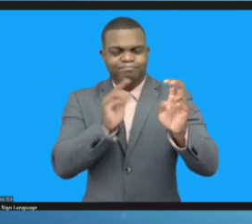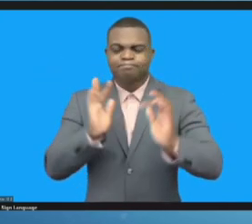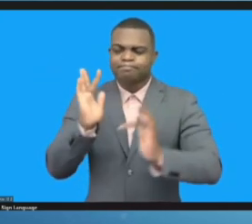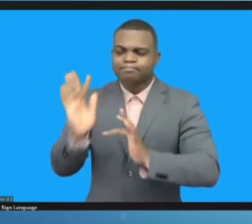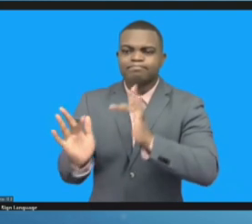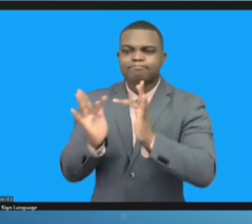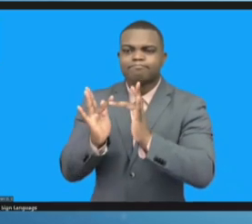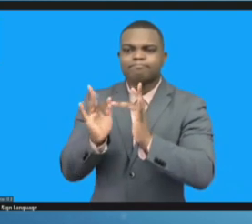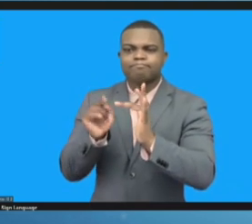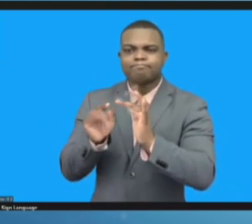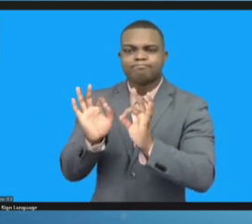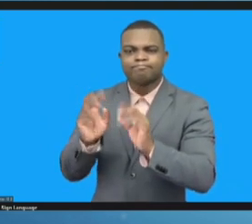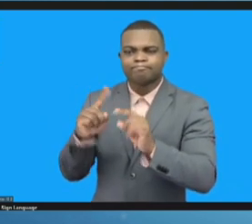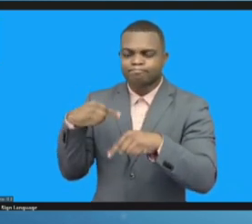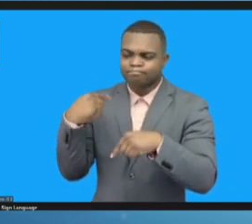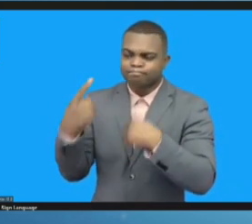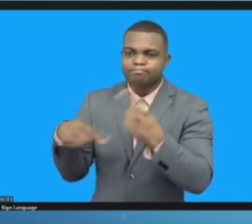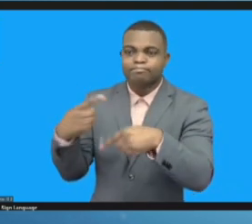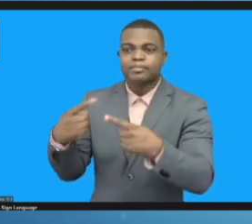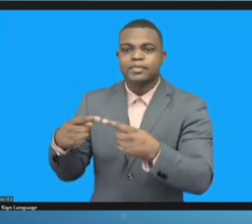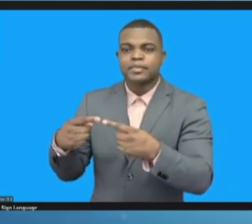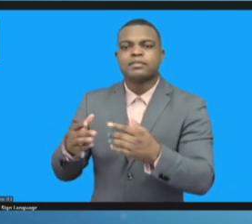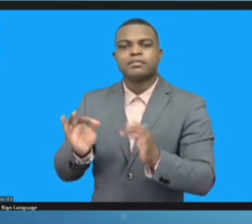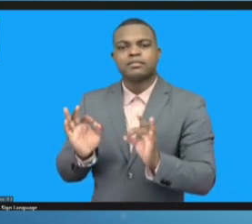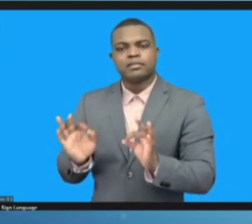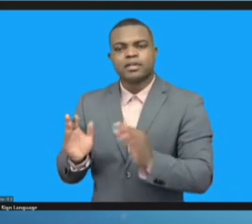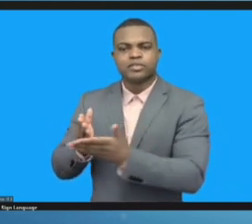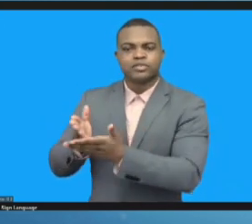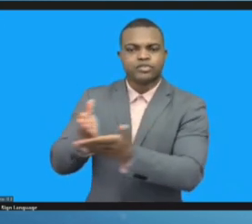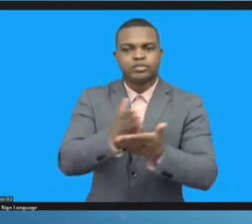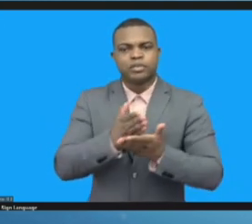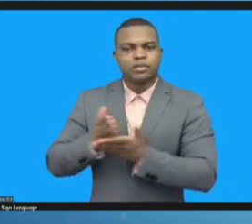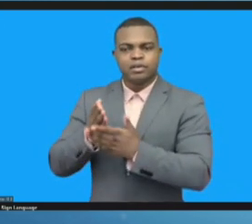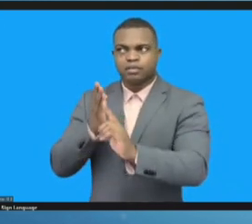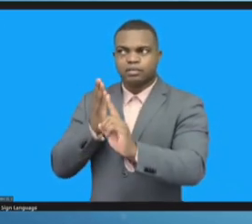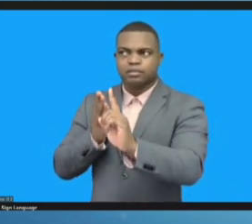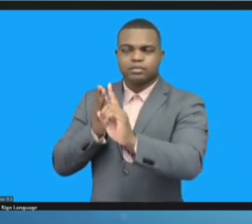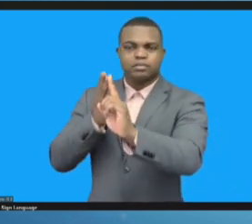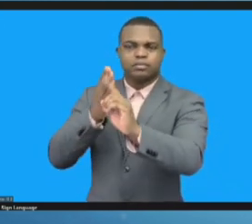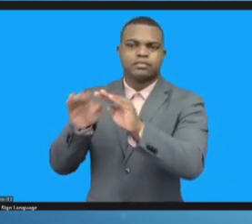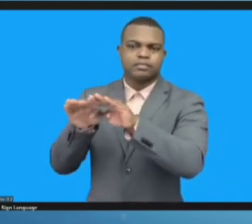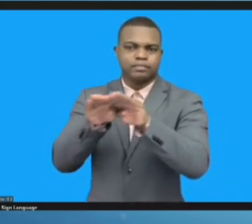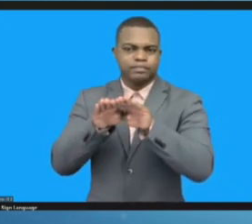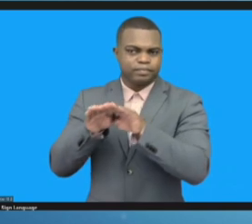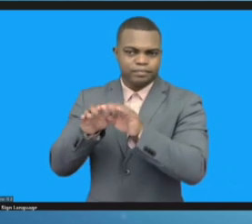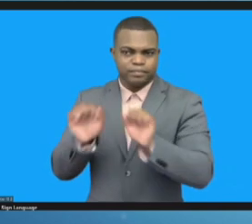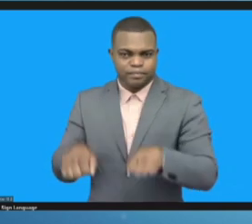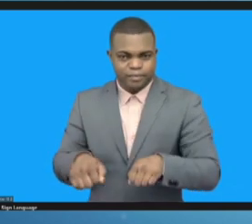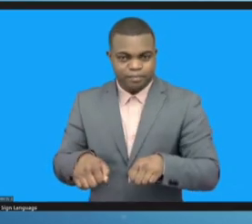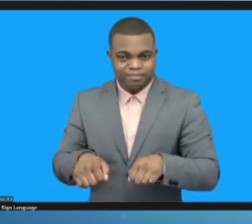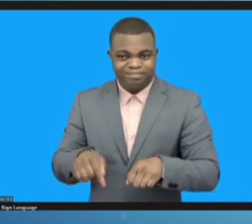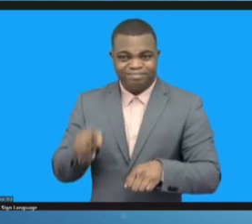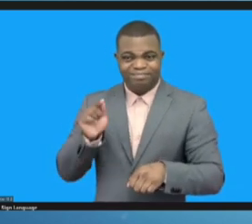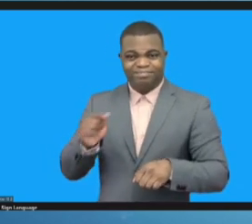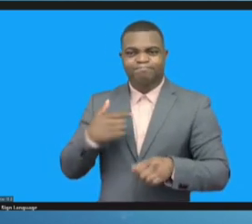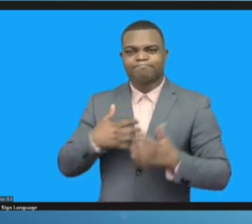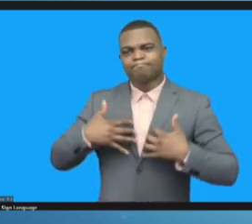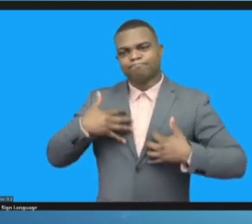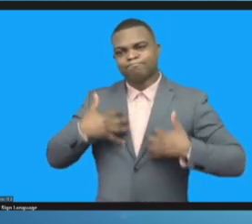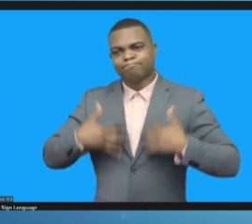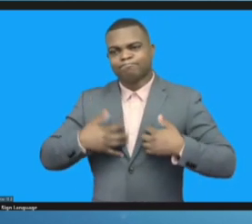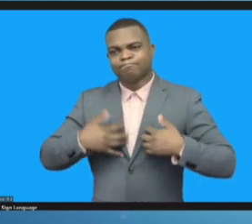digital future for all. We are aiming for this compact to be agreed by governments at the 2024 Summit of the Future, with